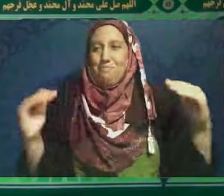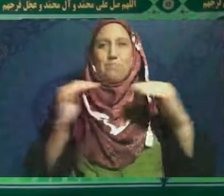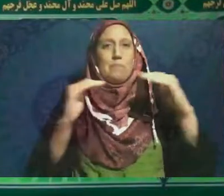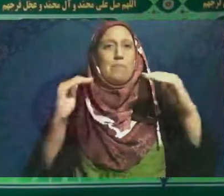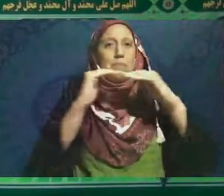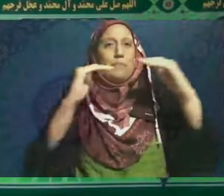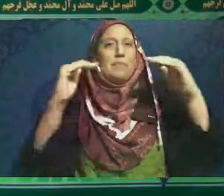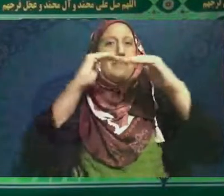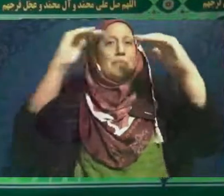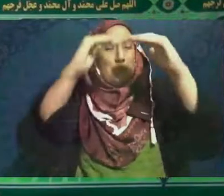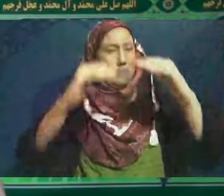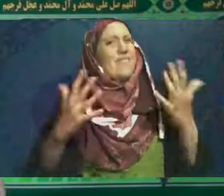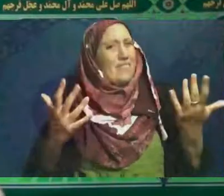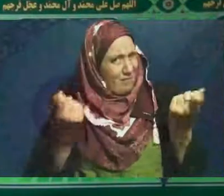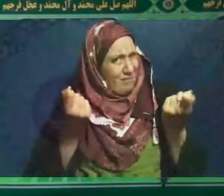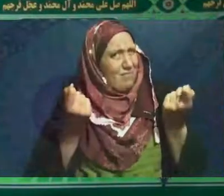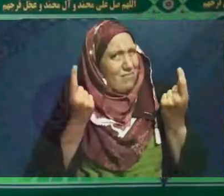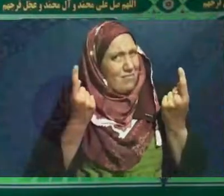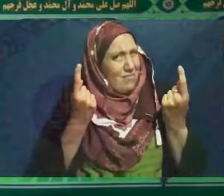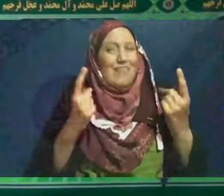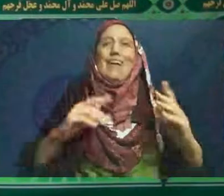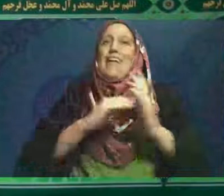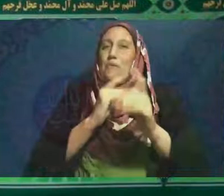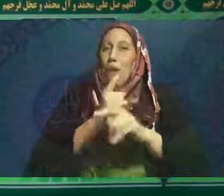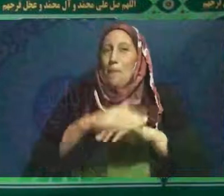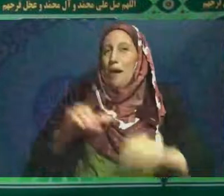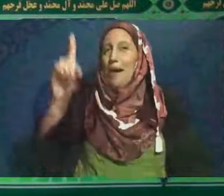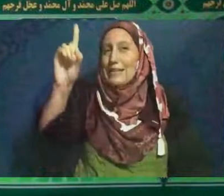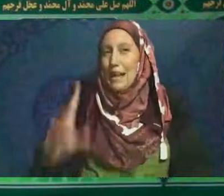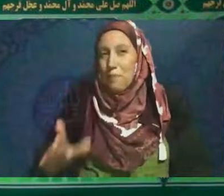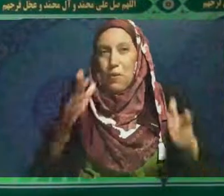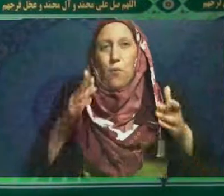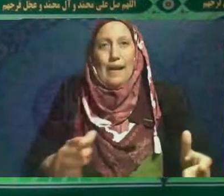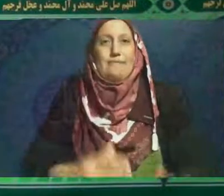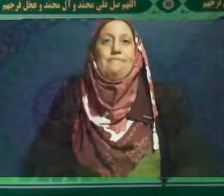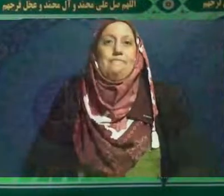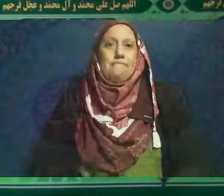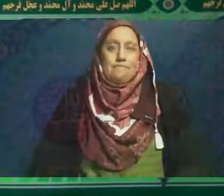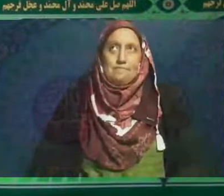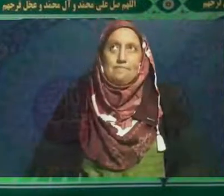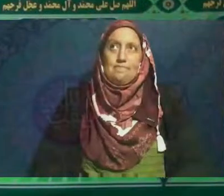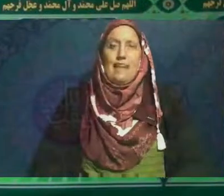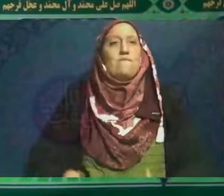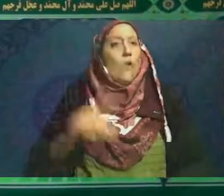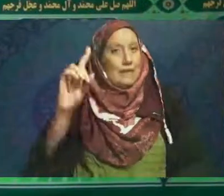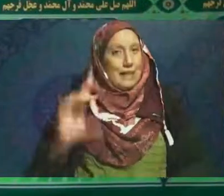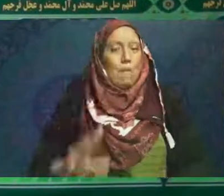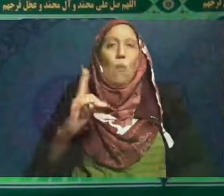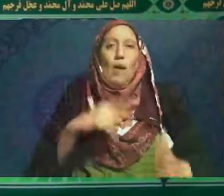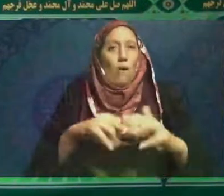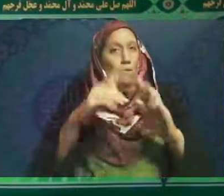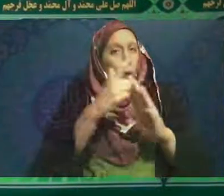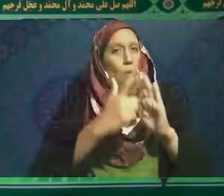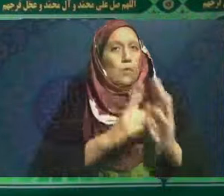Islamic terminologies, one of the principles, one of the laws that the gracious God, the merciful God